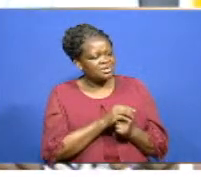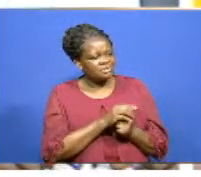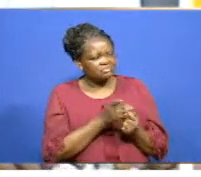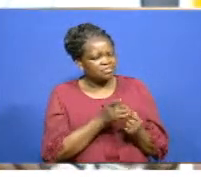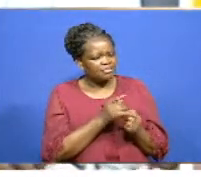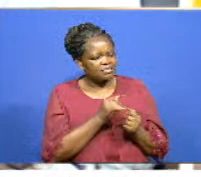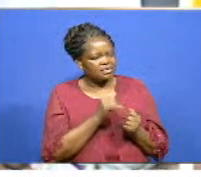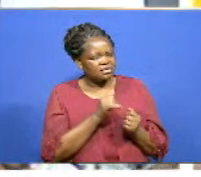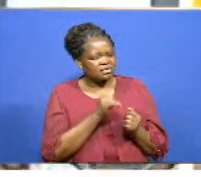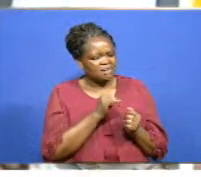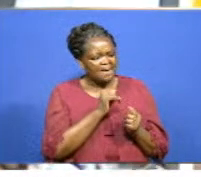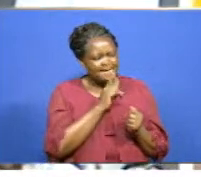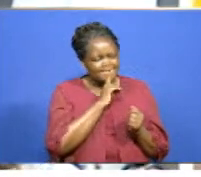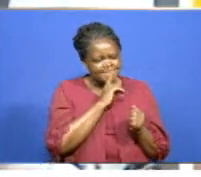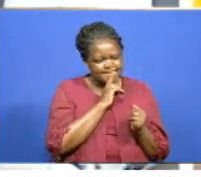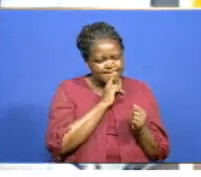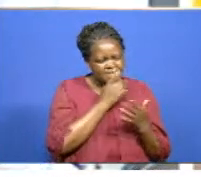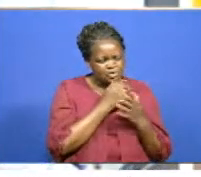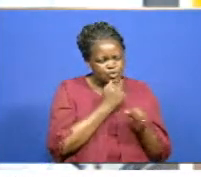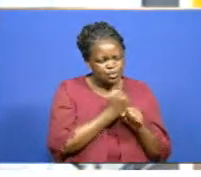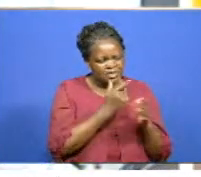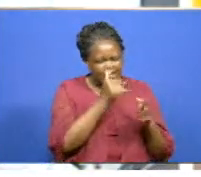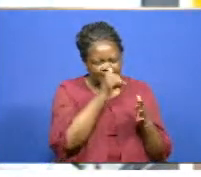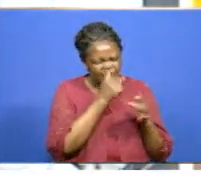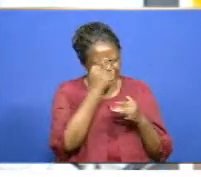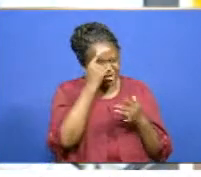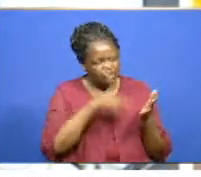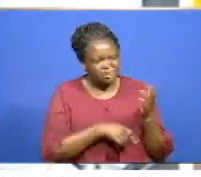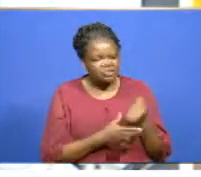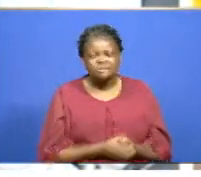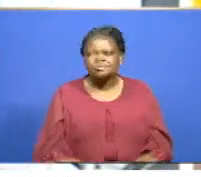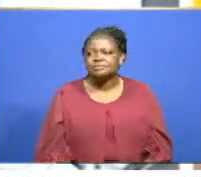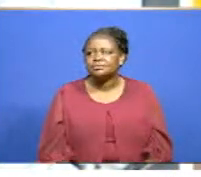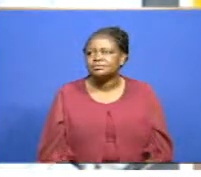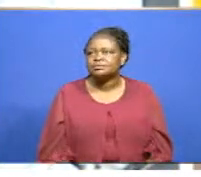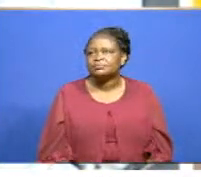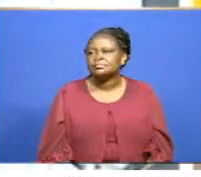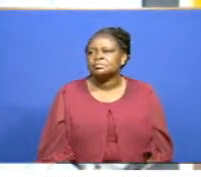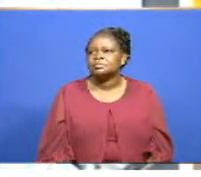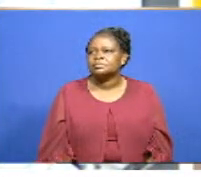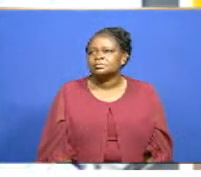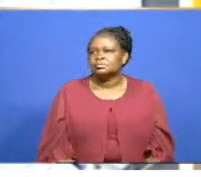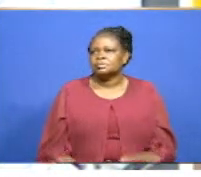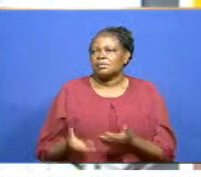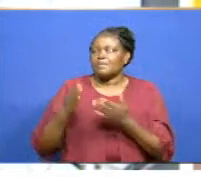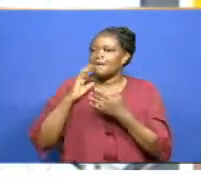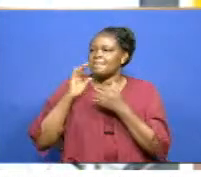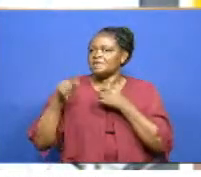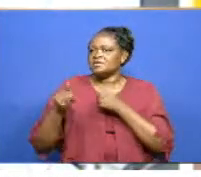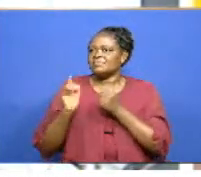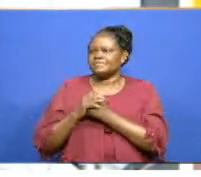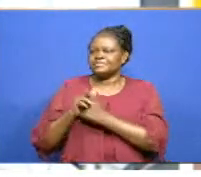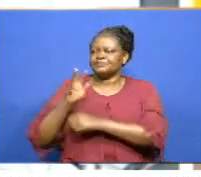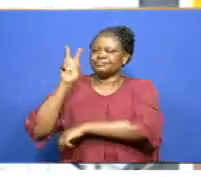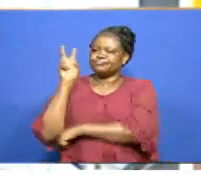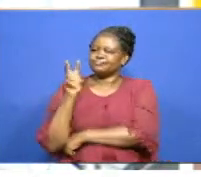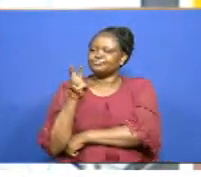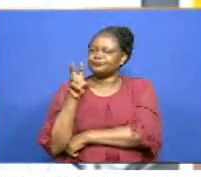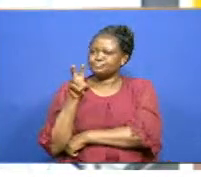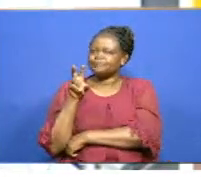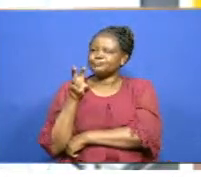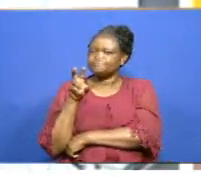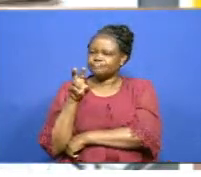chest? I think maybe the last part that he's observing, as you say, you're very